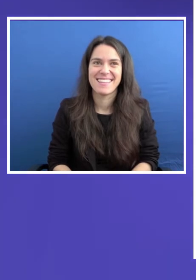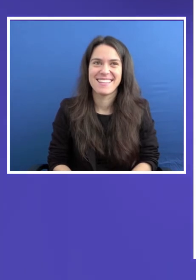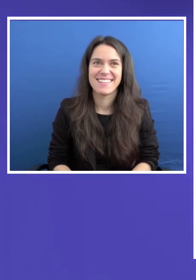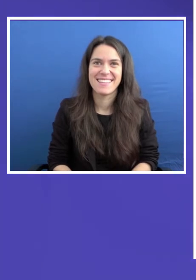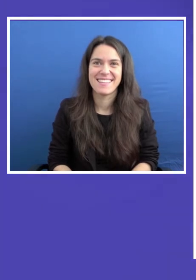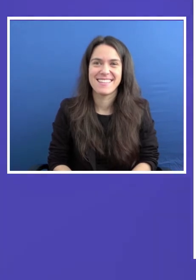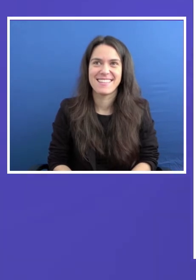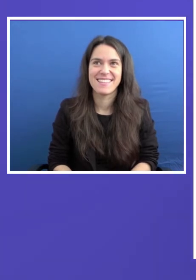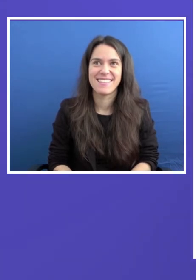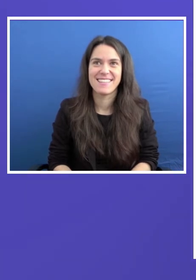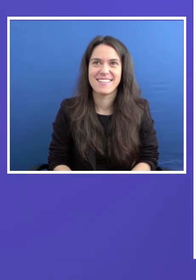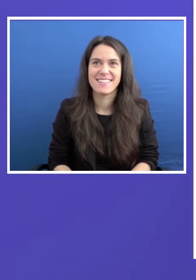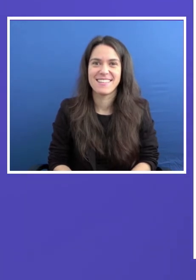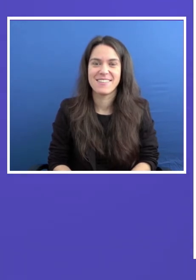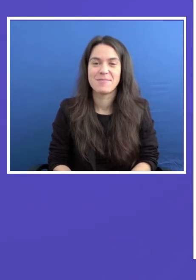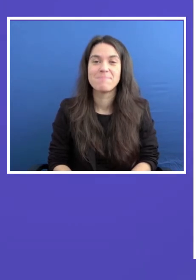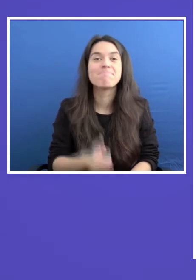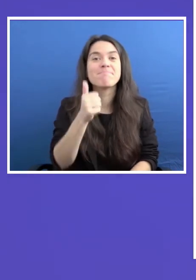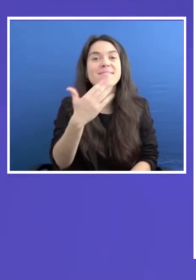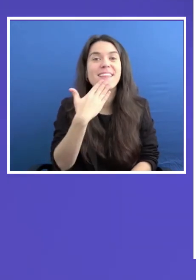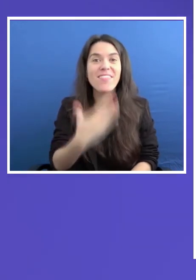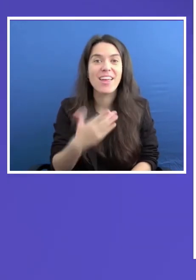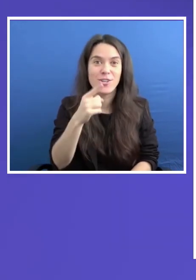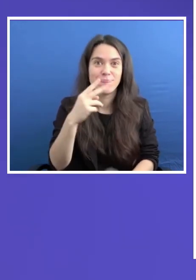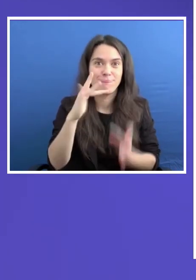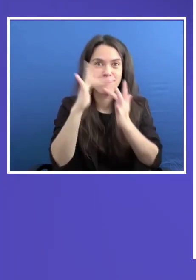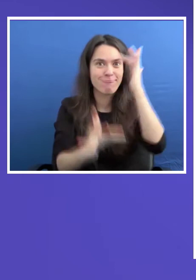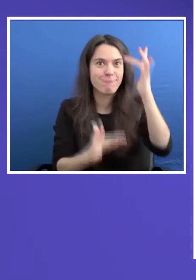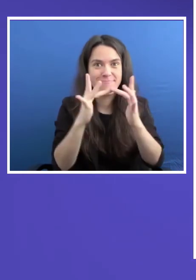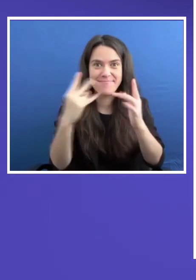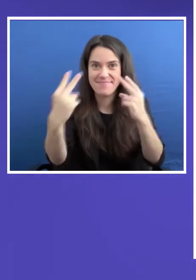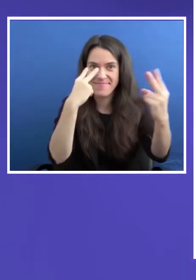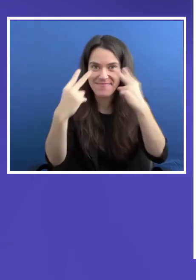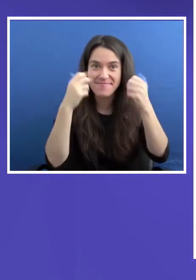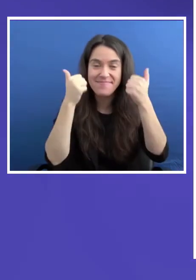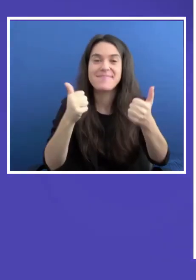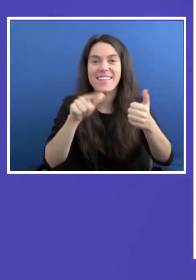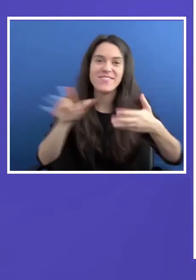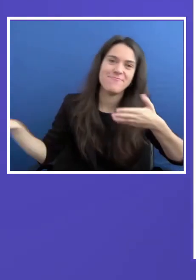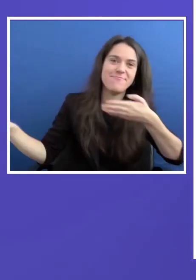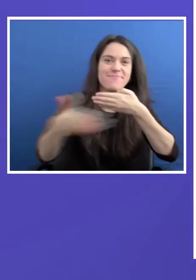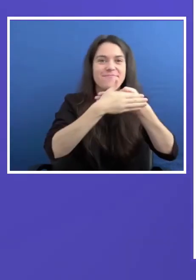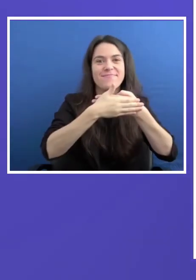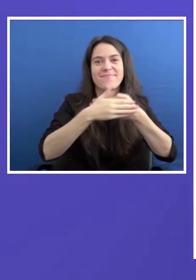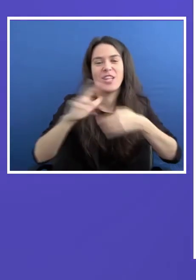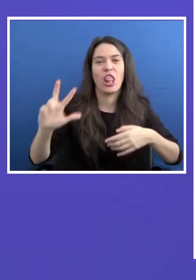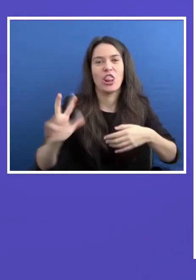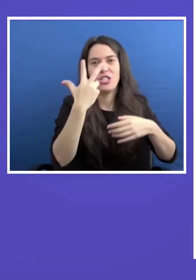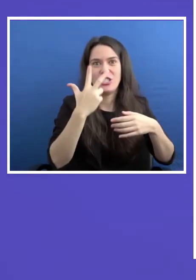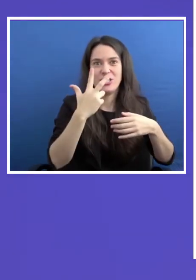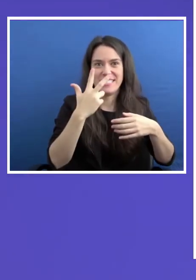Followers for your online participation, and we close now this third and last session, the need to enhance the